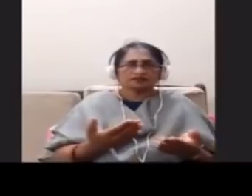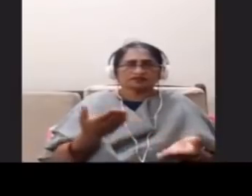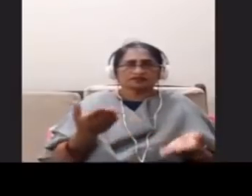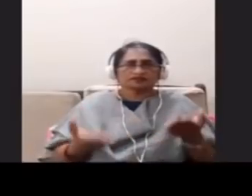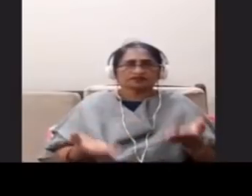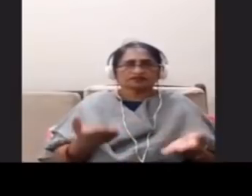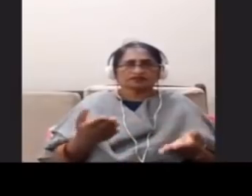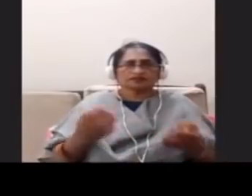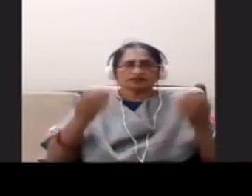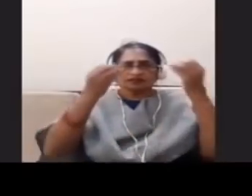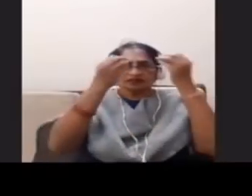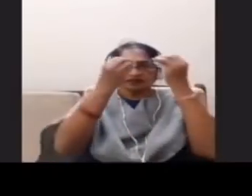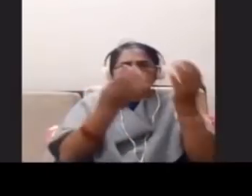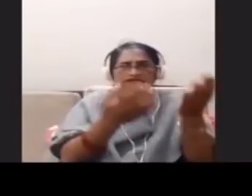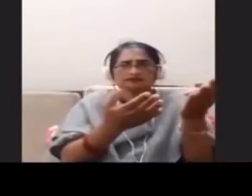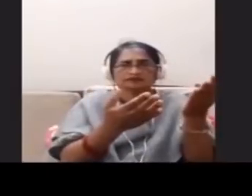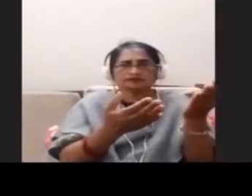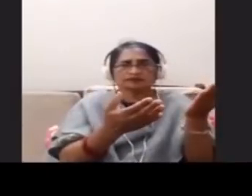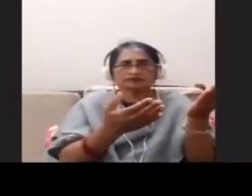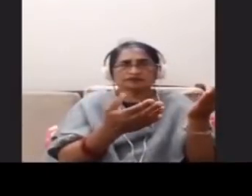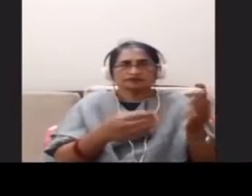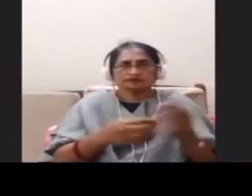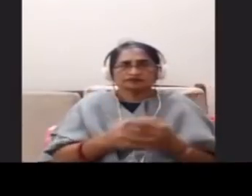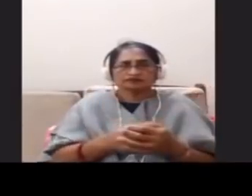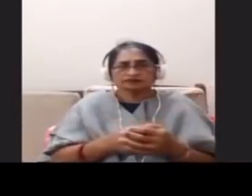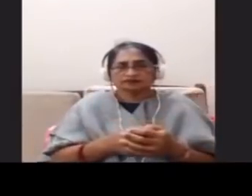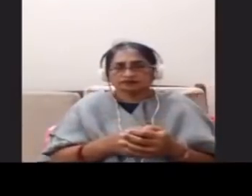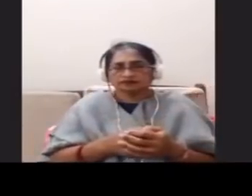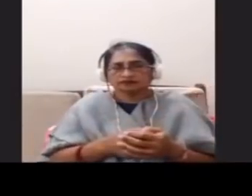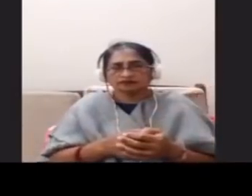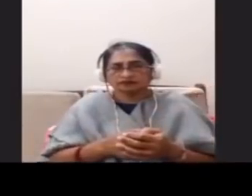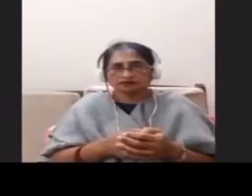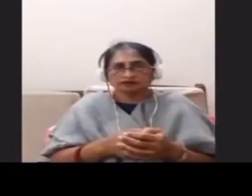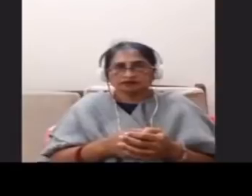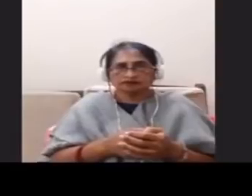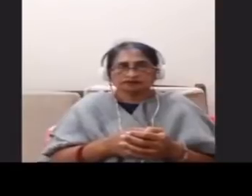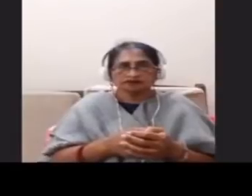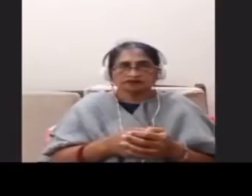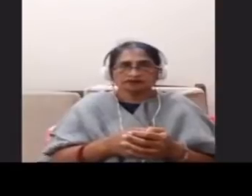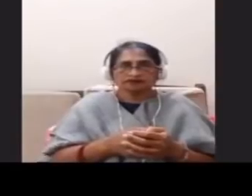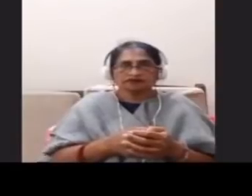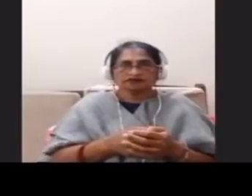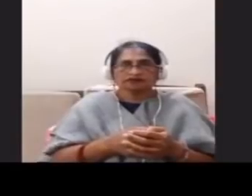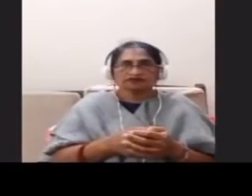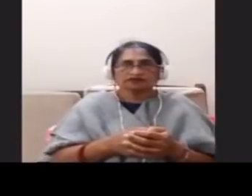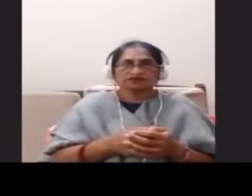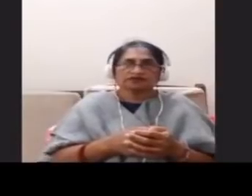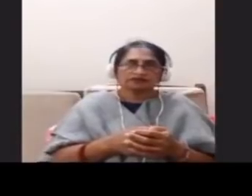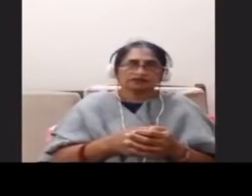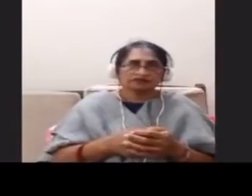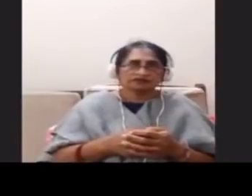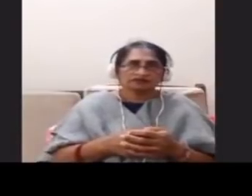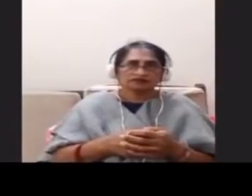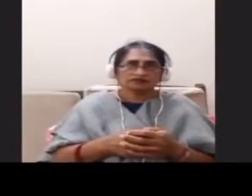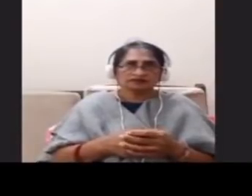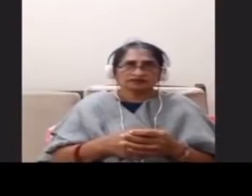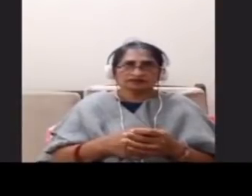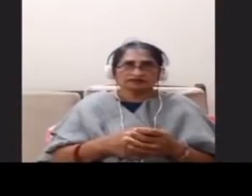information and communication materials on how they can protect themselves from the virus as well